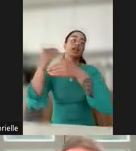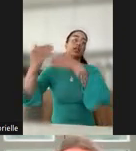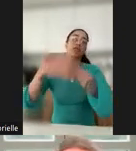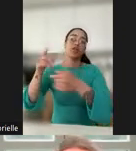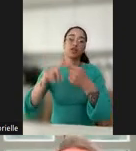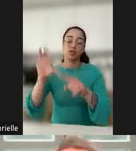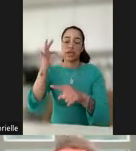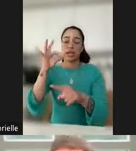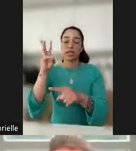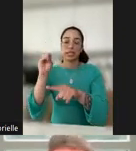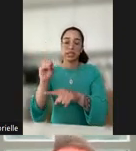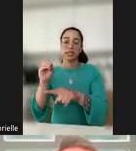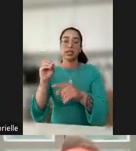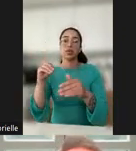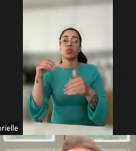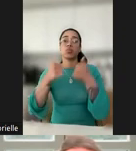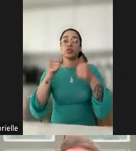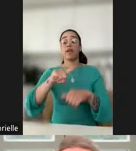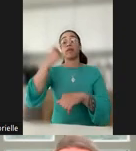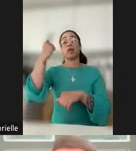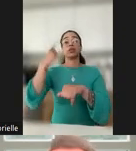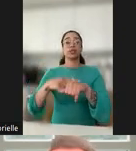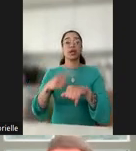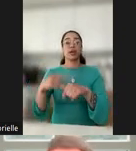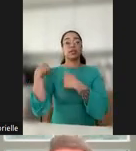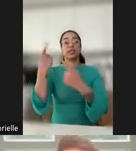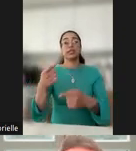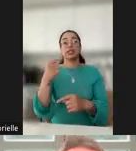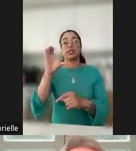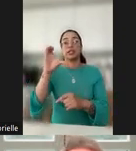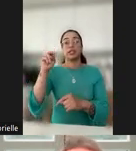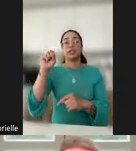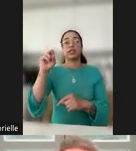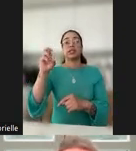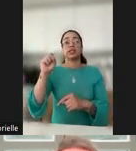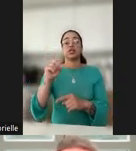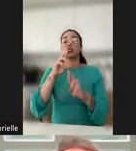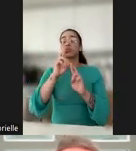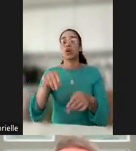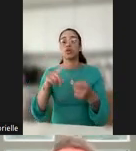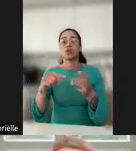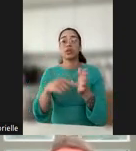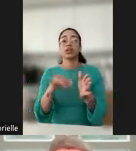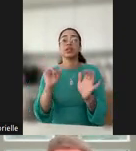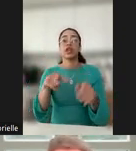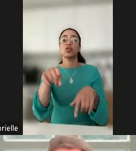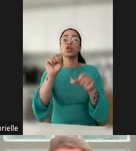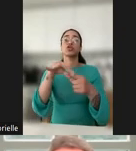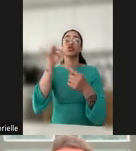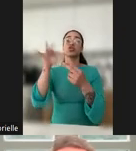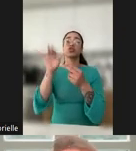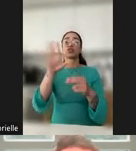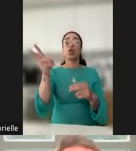1960, which was the first time census respondents could choose their own race.